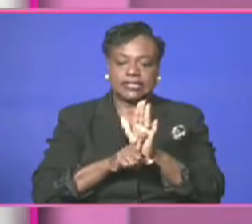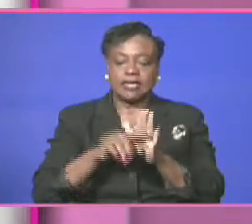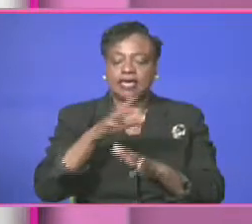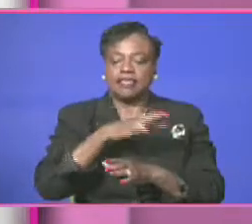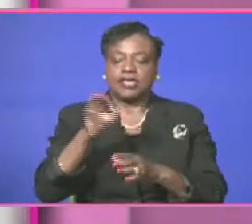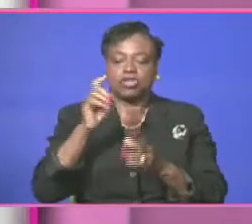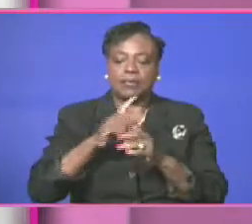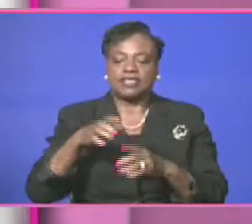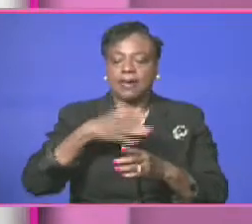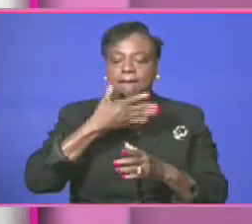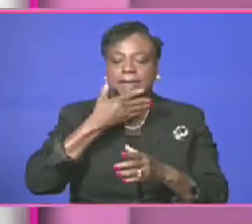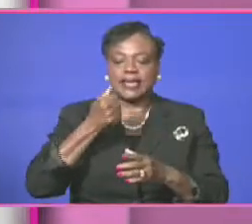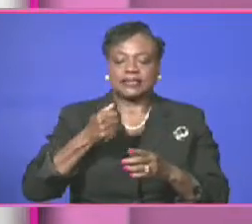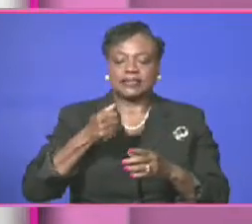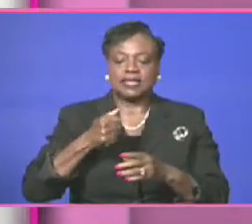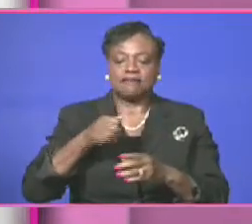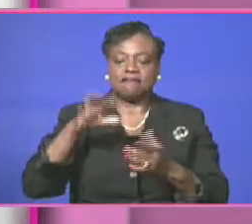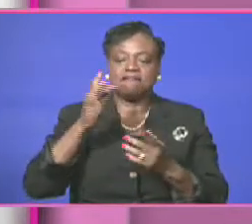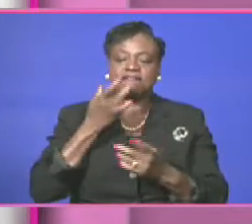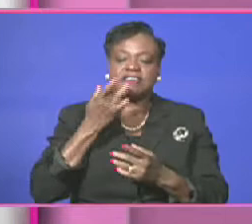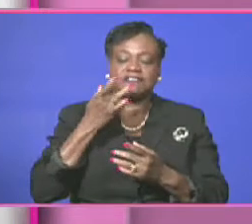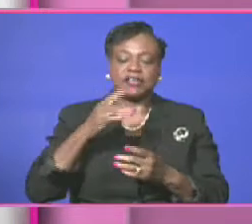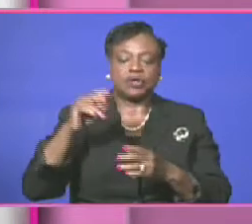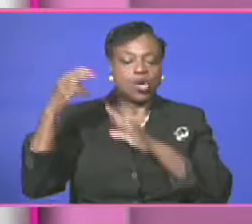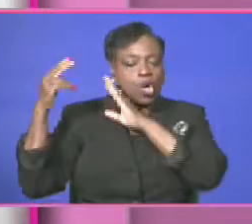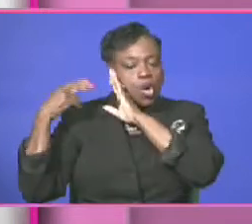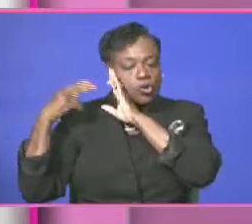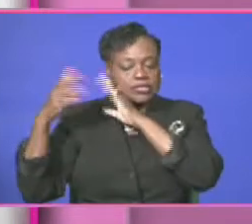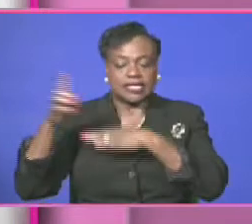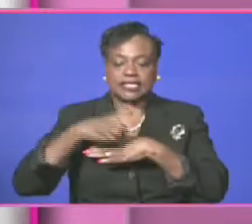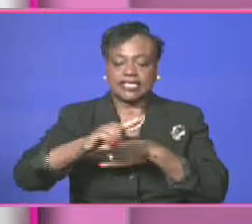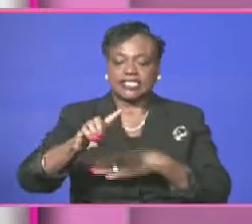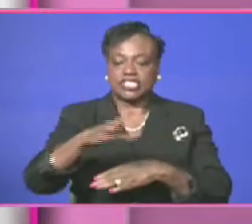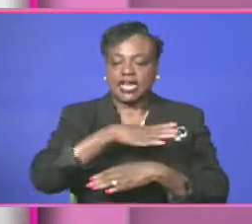hotel, destination, or airline in the survey, and to be